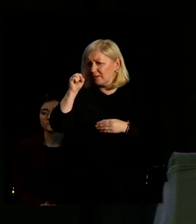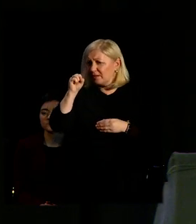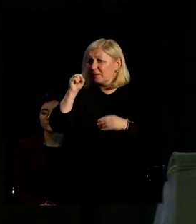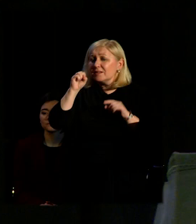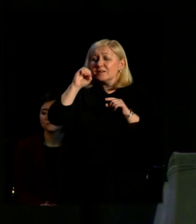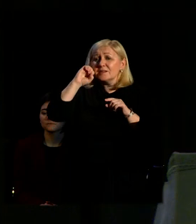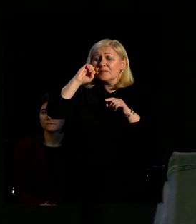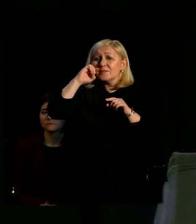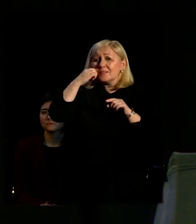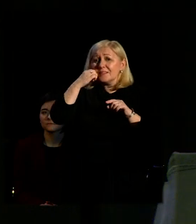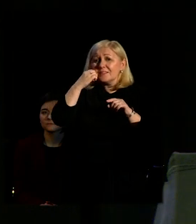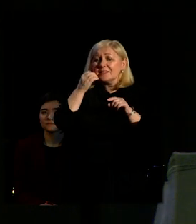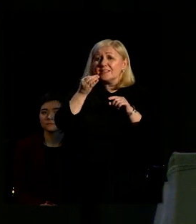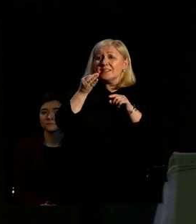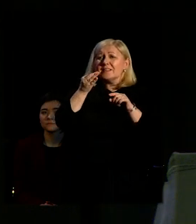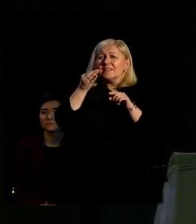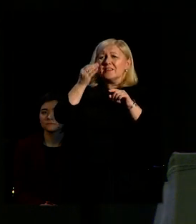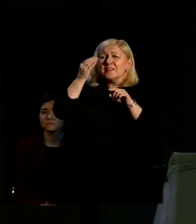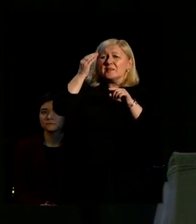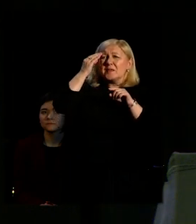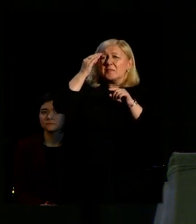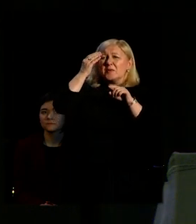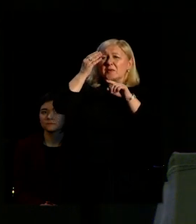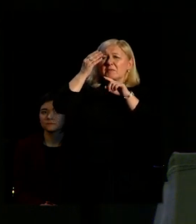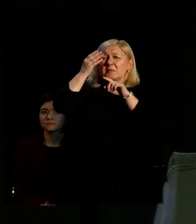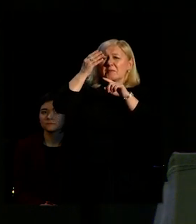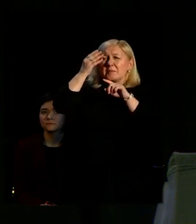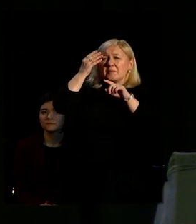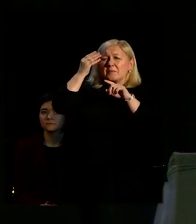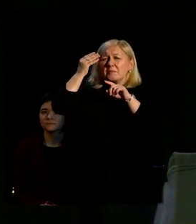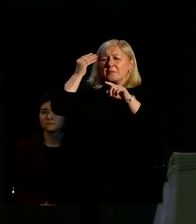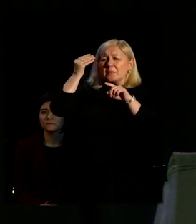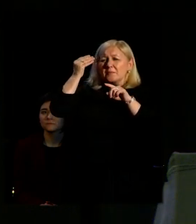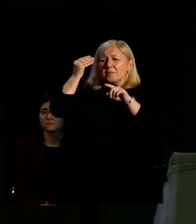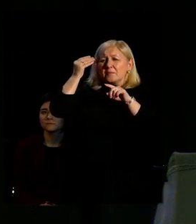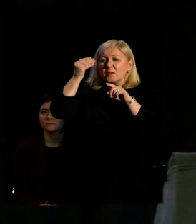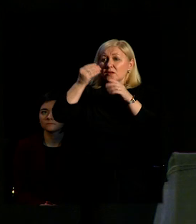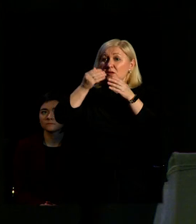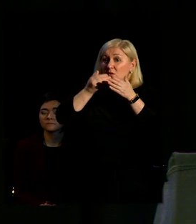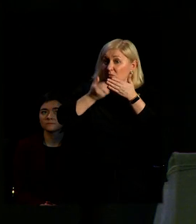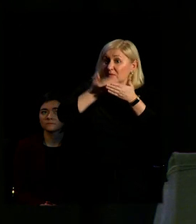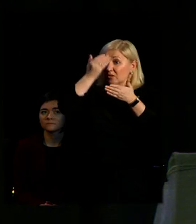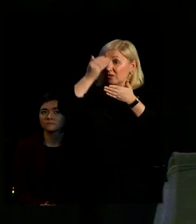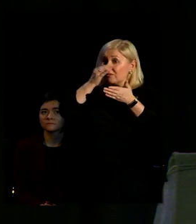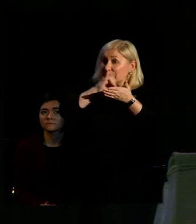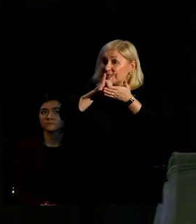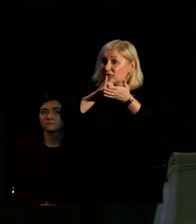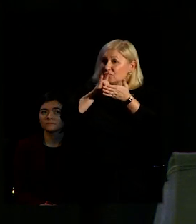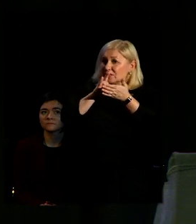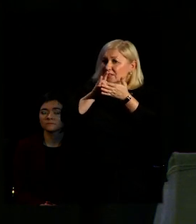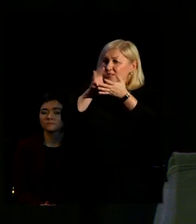Because when memories grow dim, the lessons of history grow dangerously far